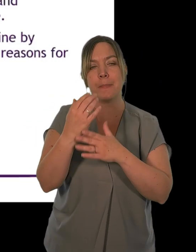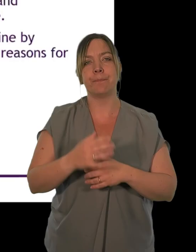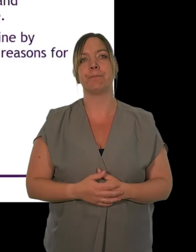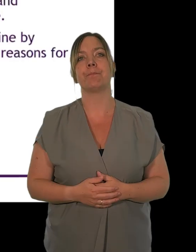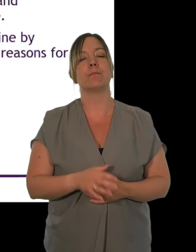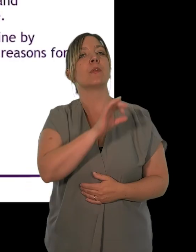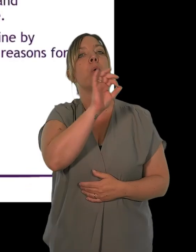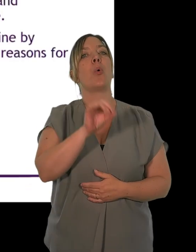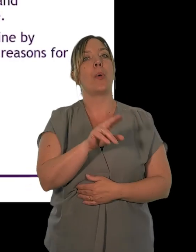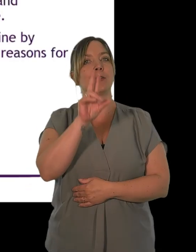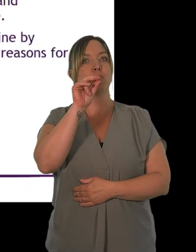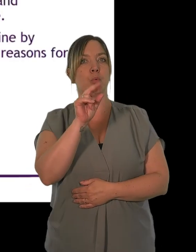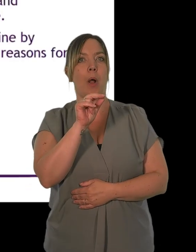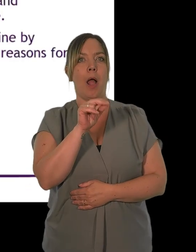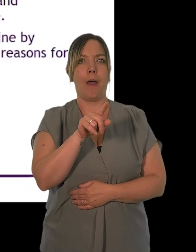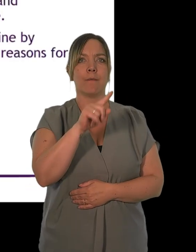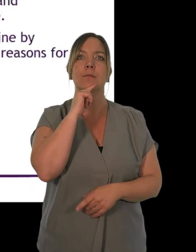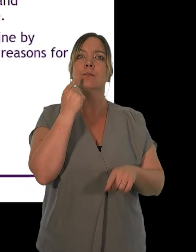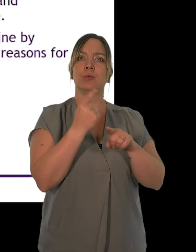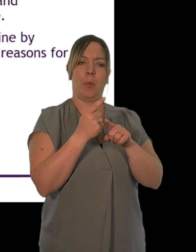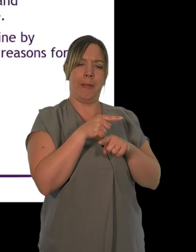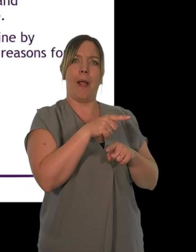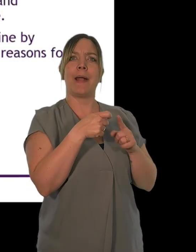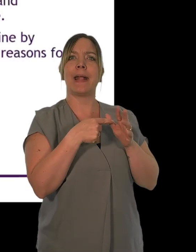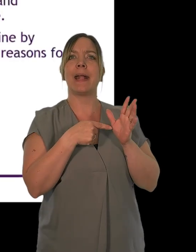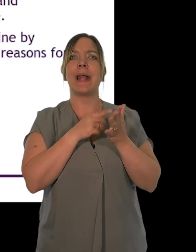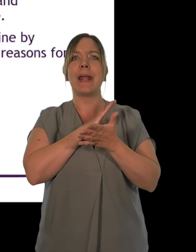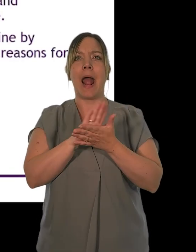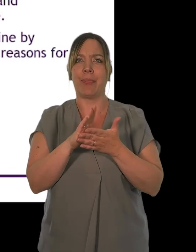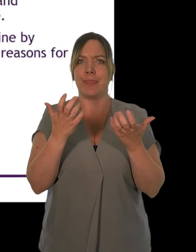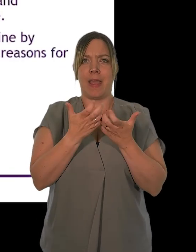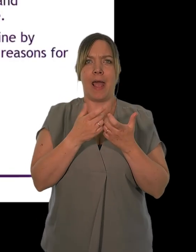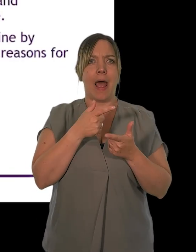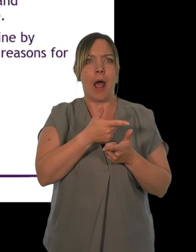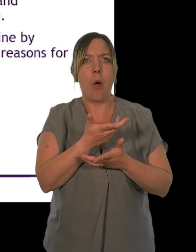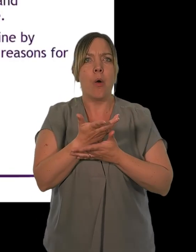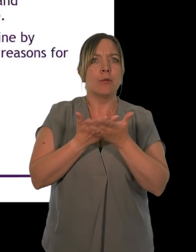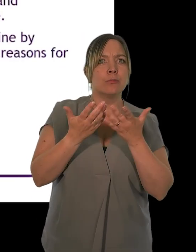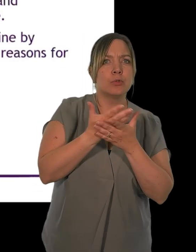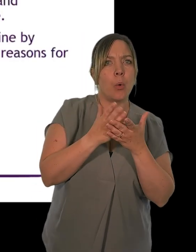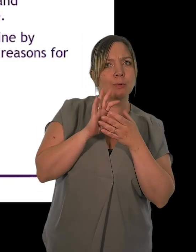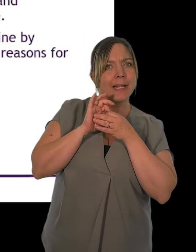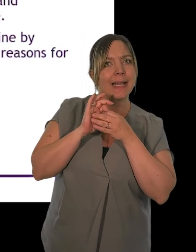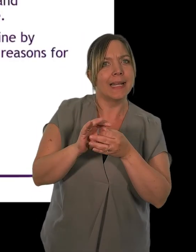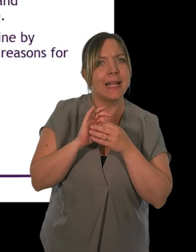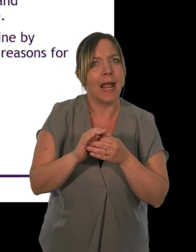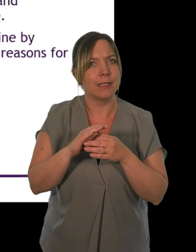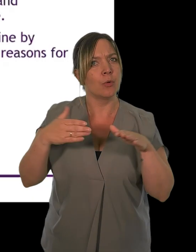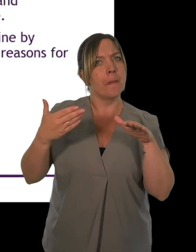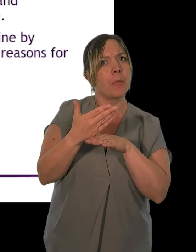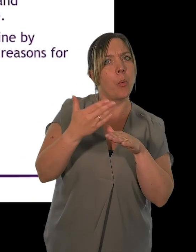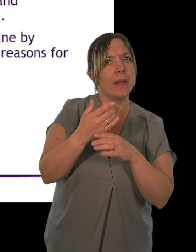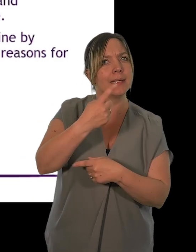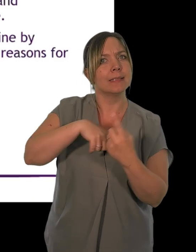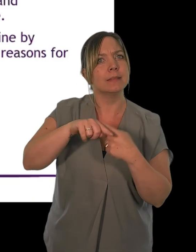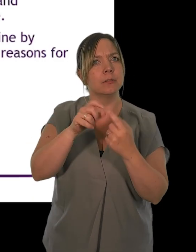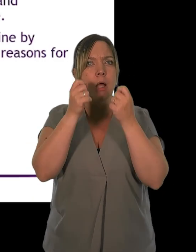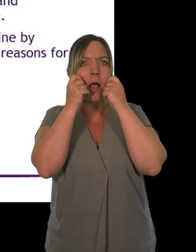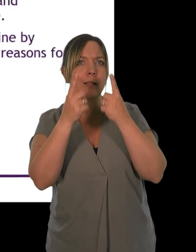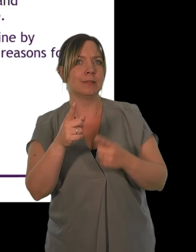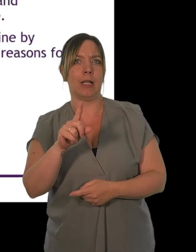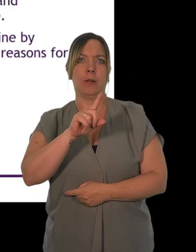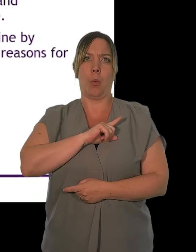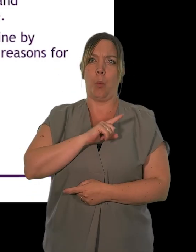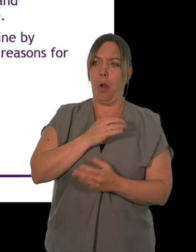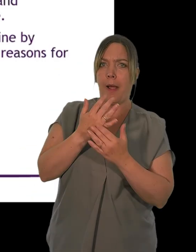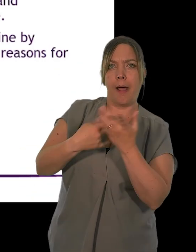to consult and engage with employees to gain their views and opinions on why employee turnover has increased.